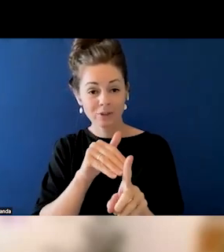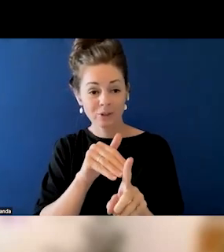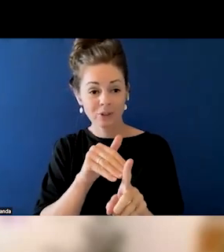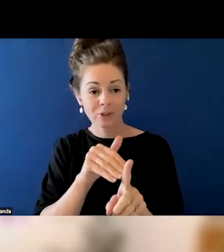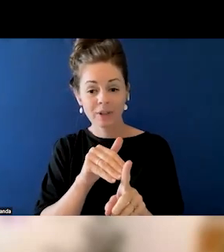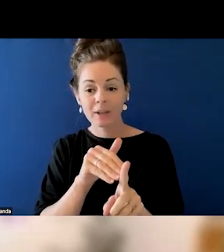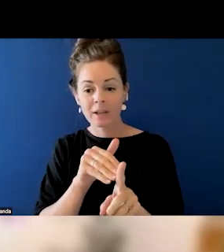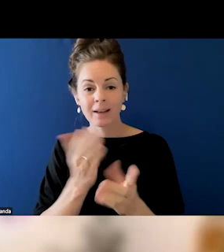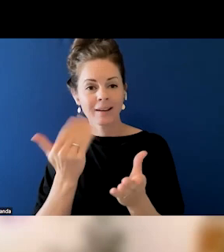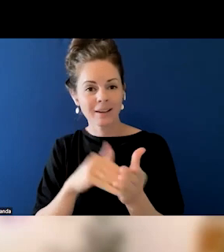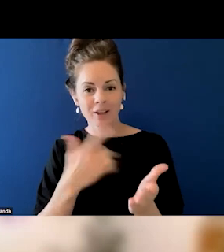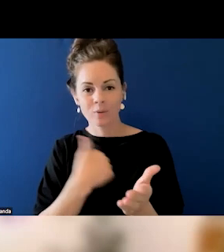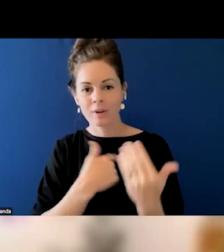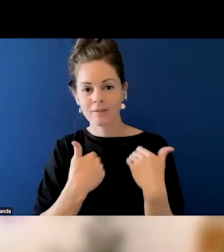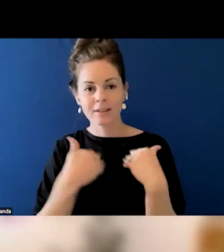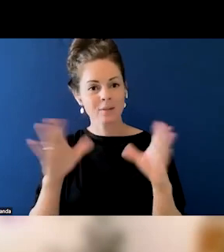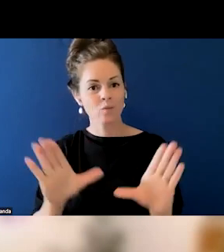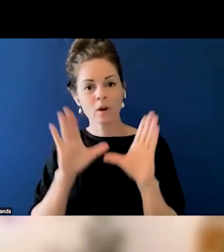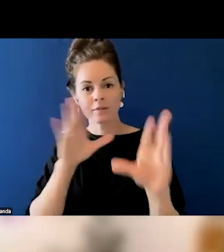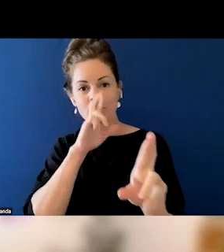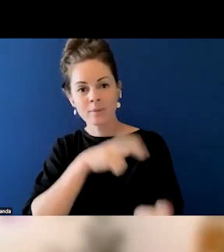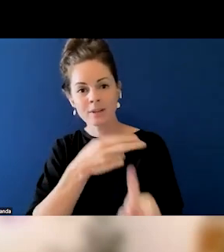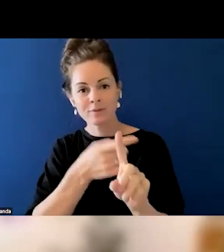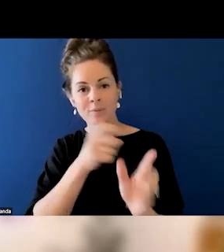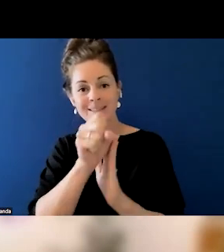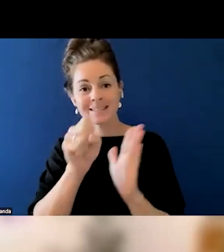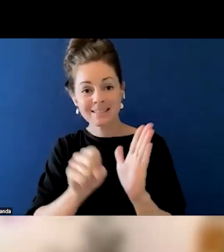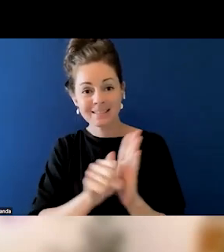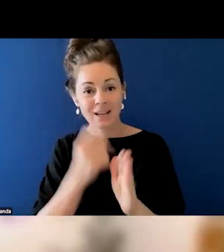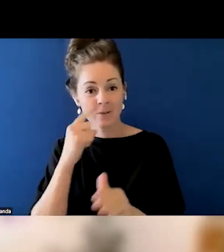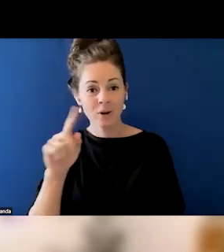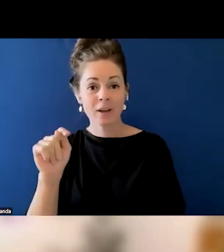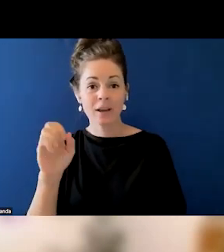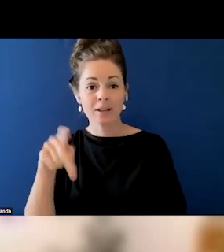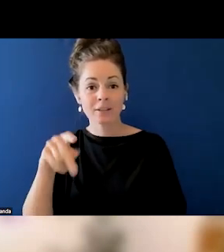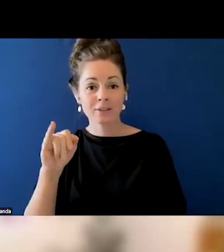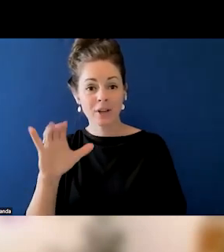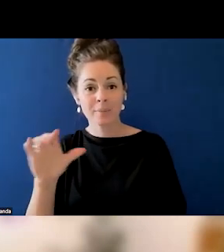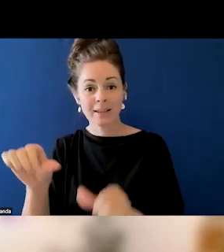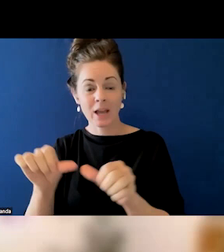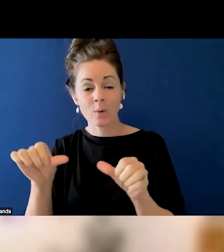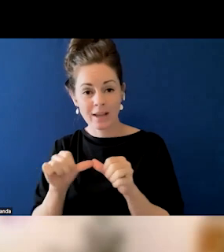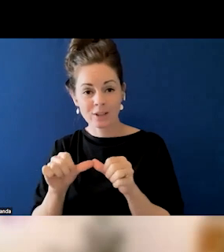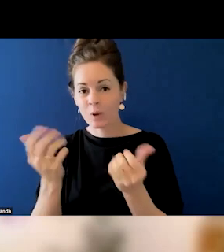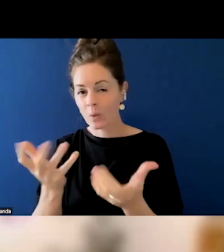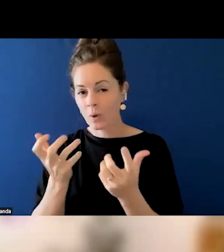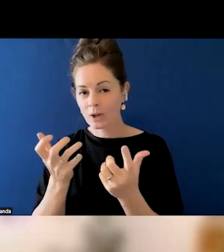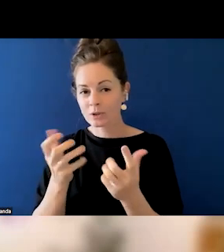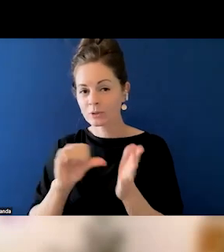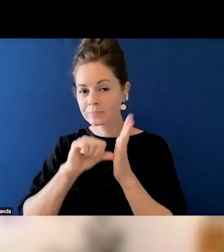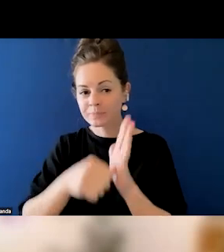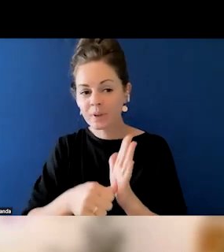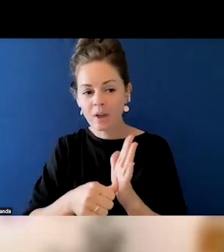again, we've had some wonderful responses from the state in terms of topic areas, but I do want to point out that those